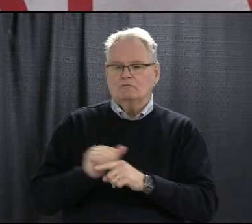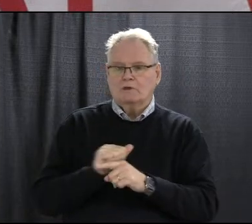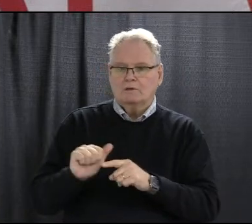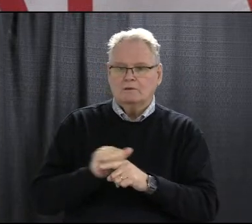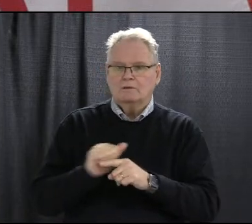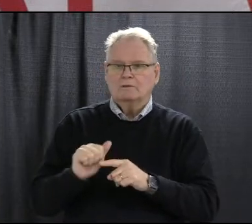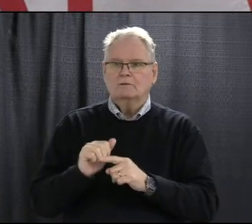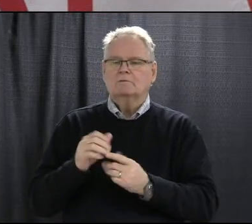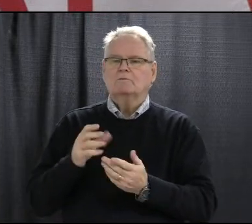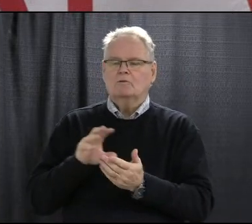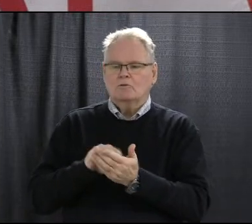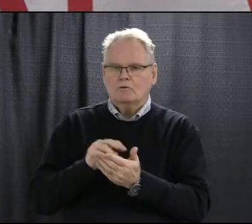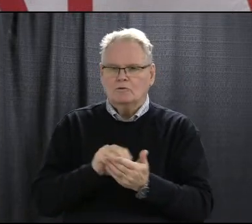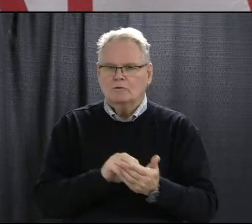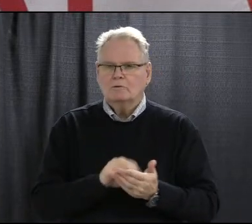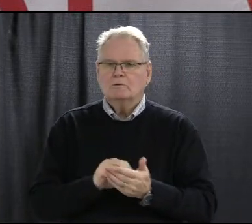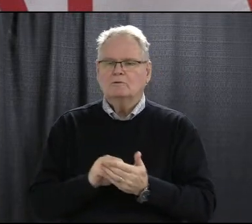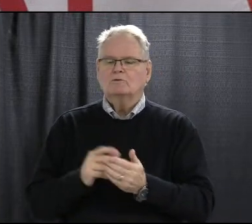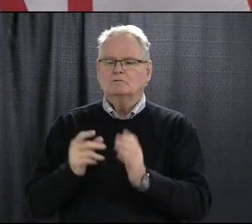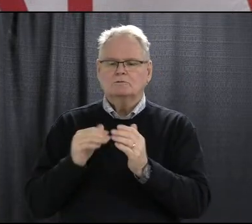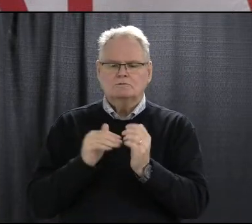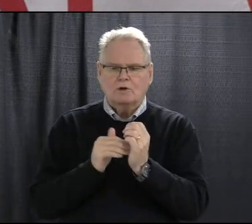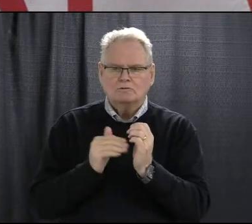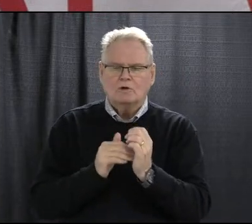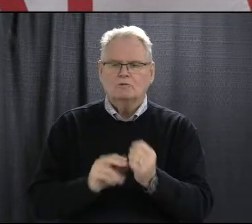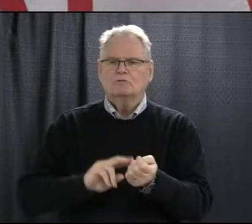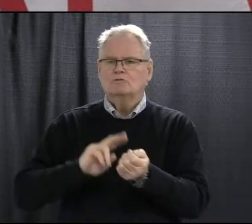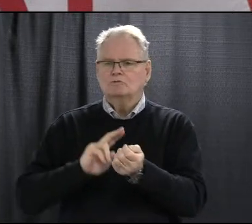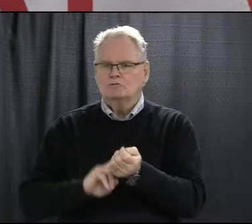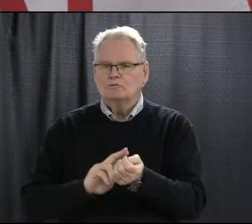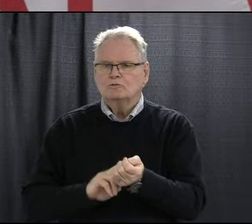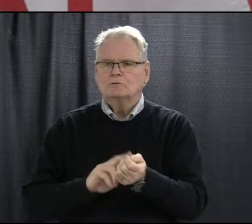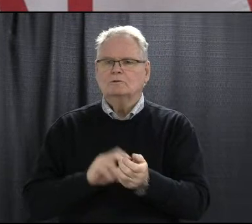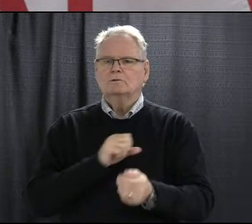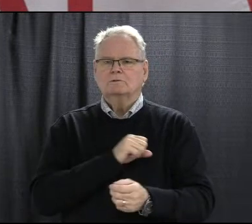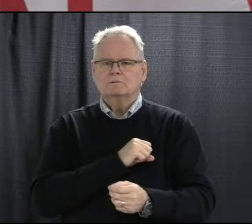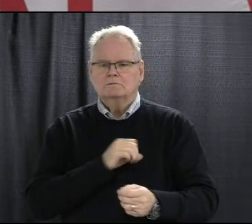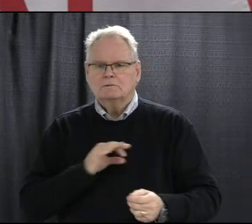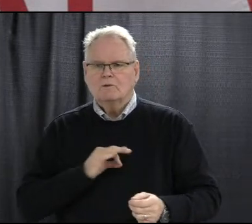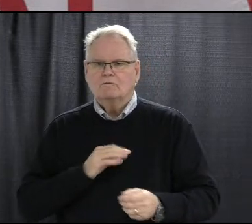calls for increased training for nurse practitioners in the care of the elderly.